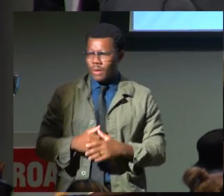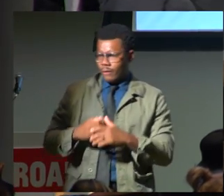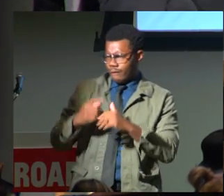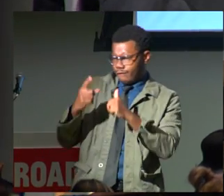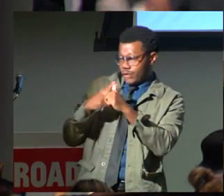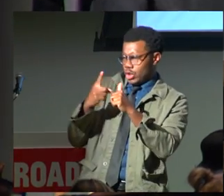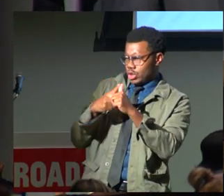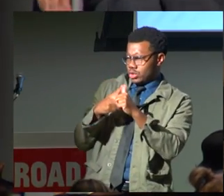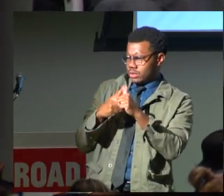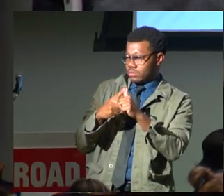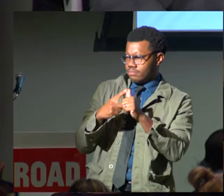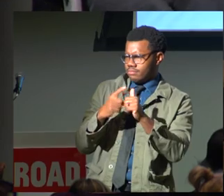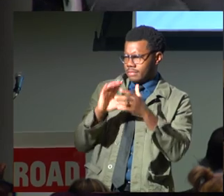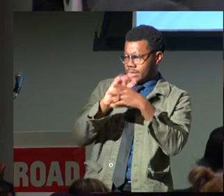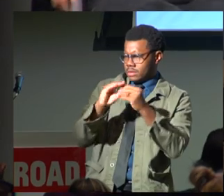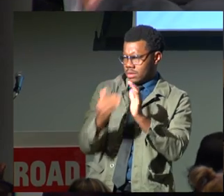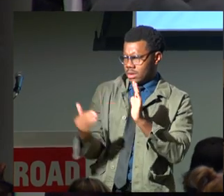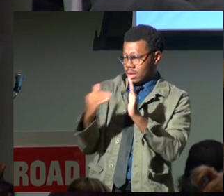else can hear it too. Oh, sorry.